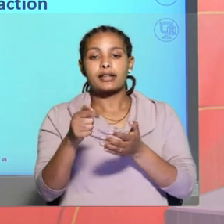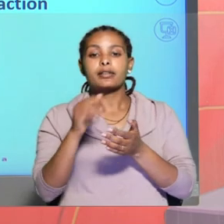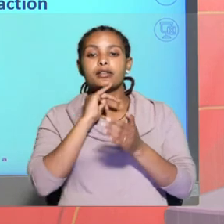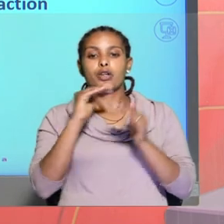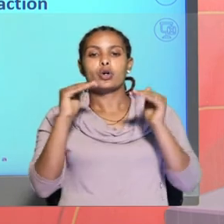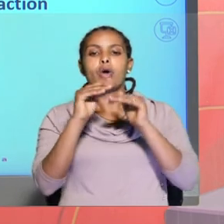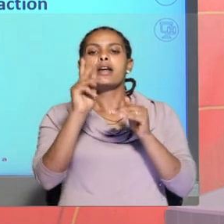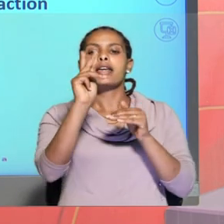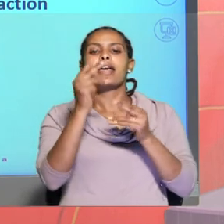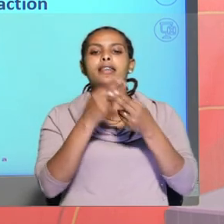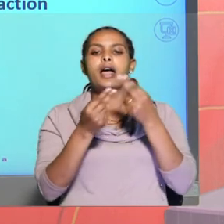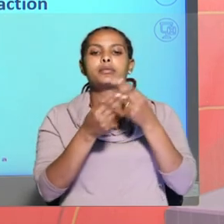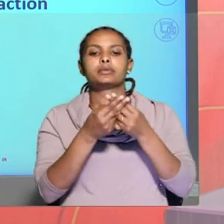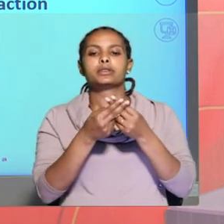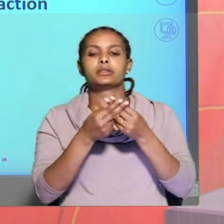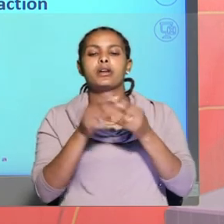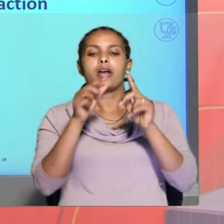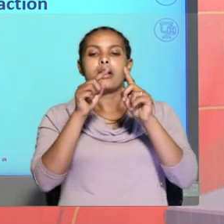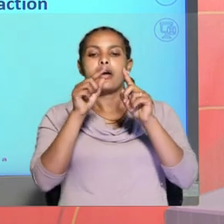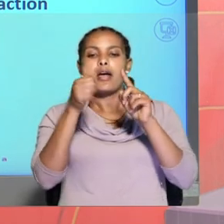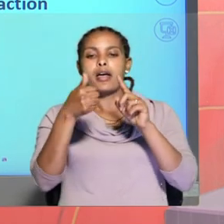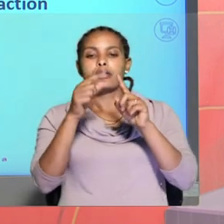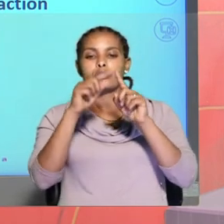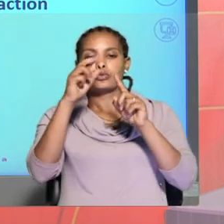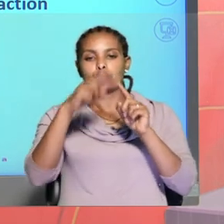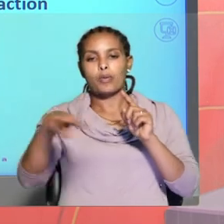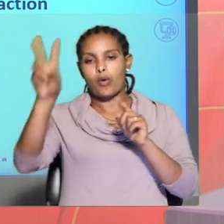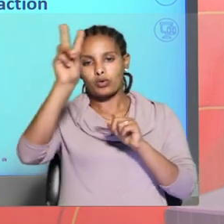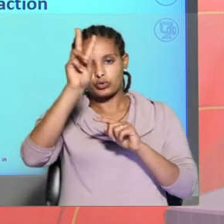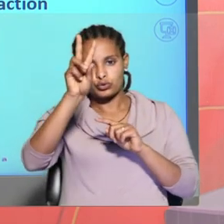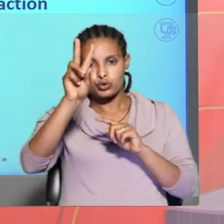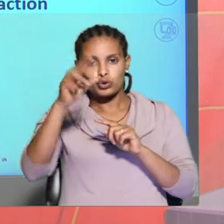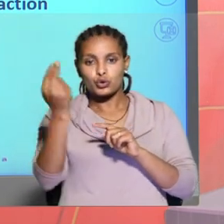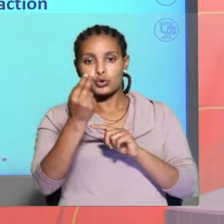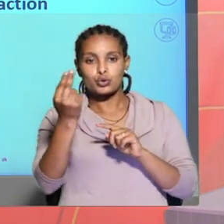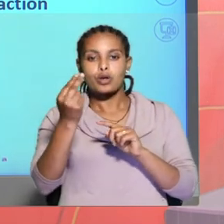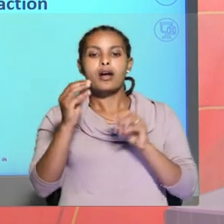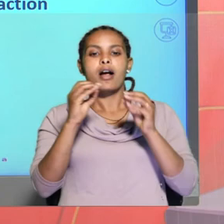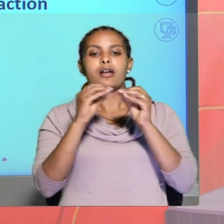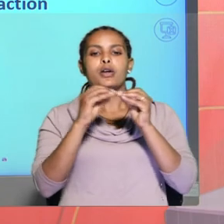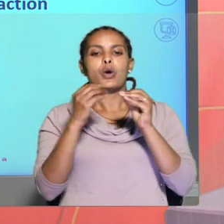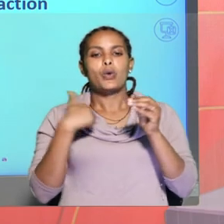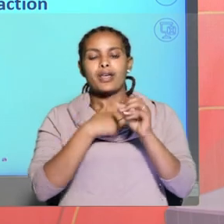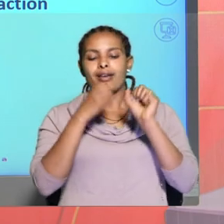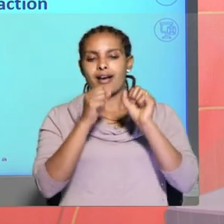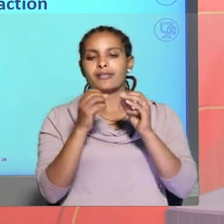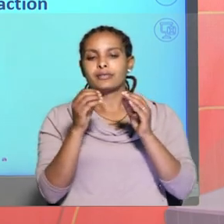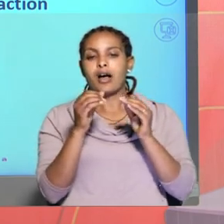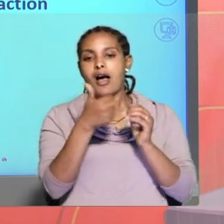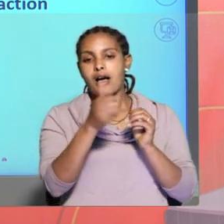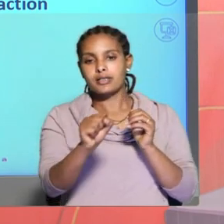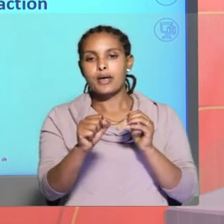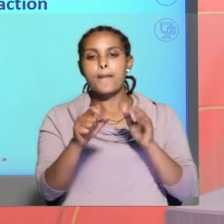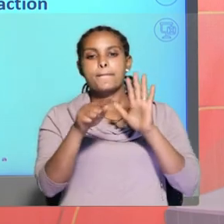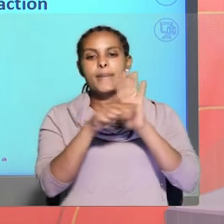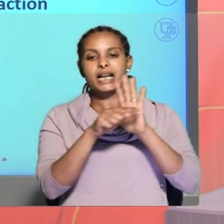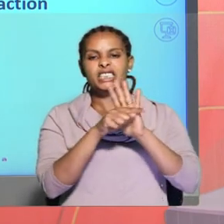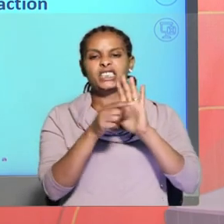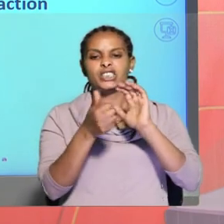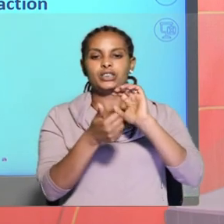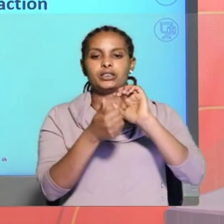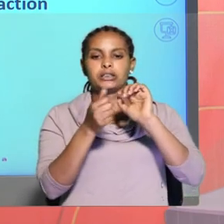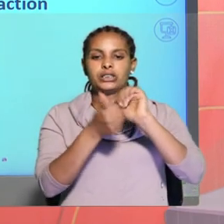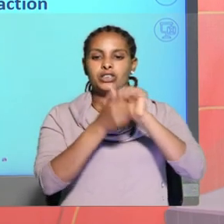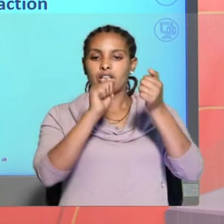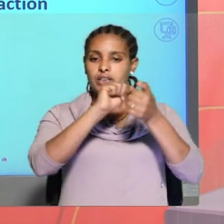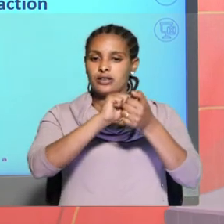equal k times concentration of a to the power two now using calculus we can write this as minus change in